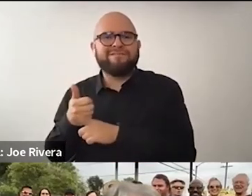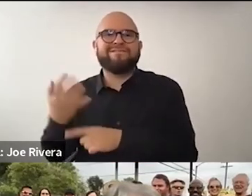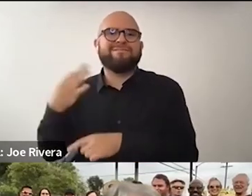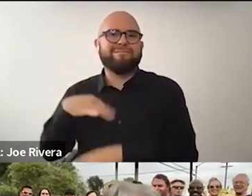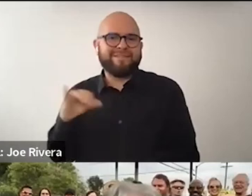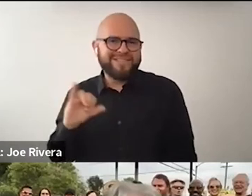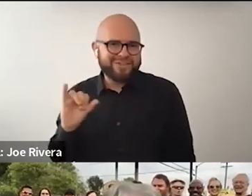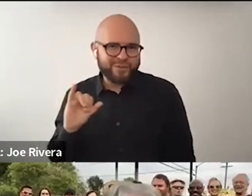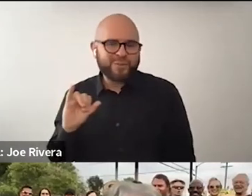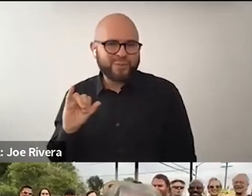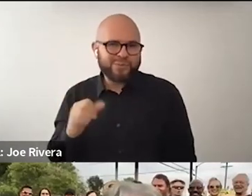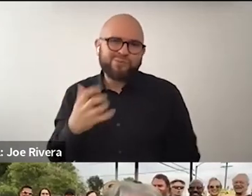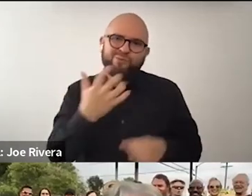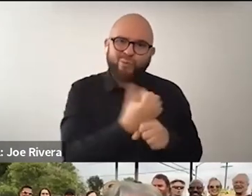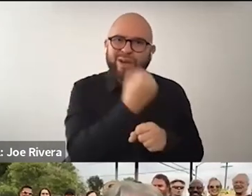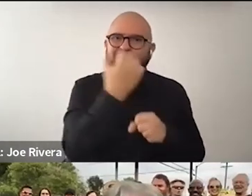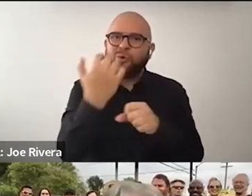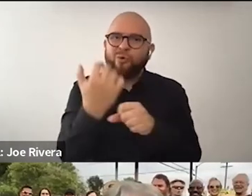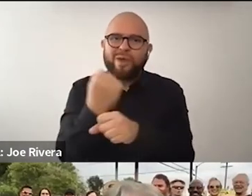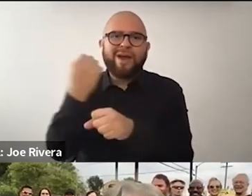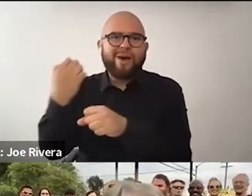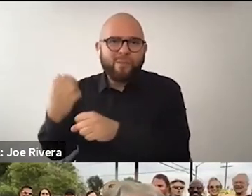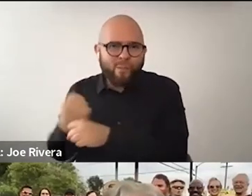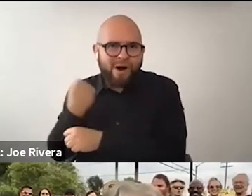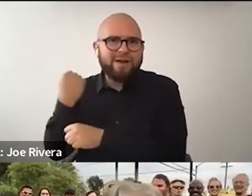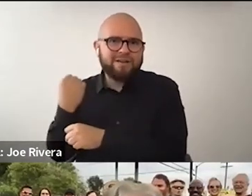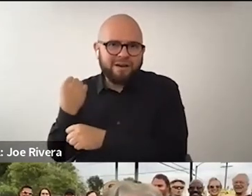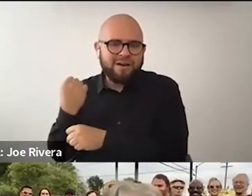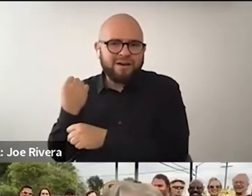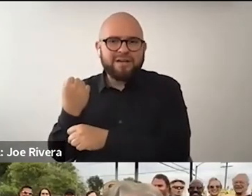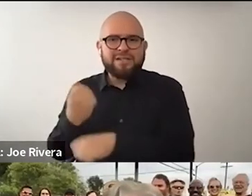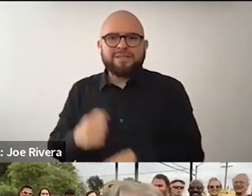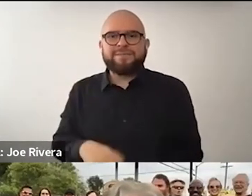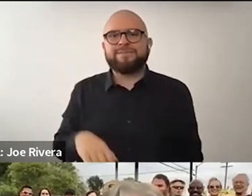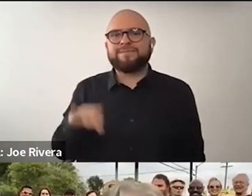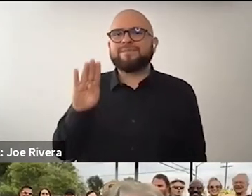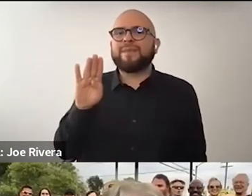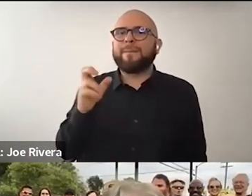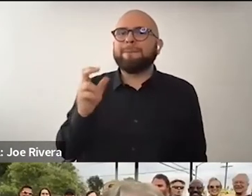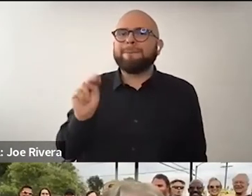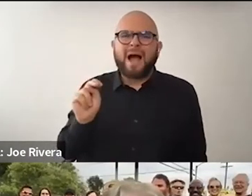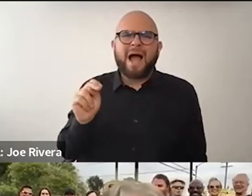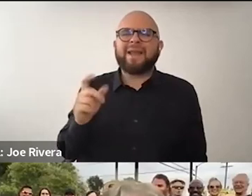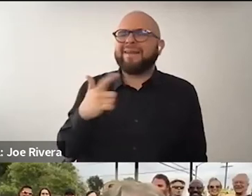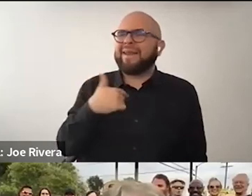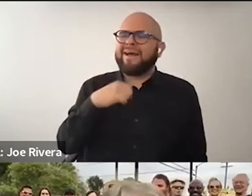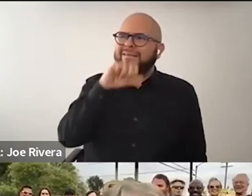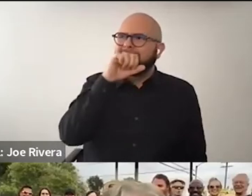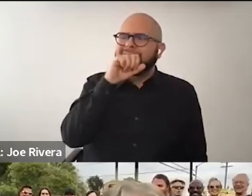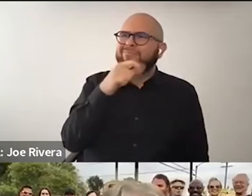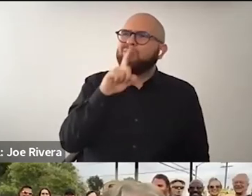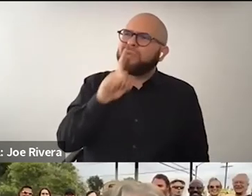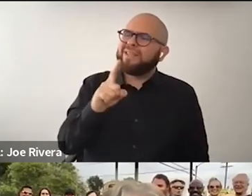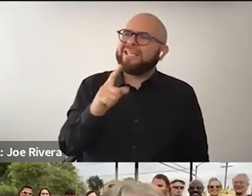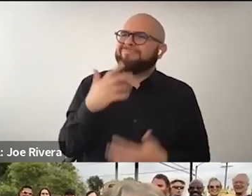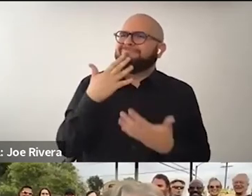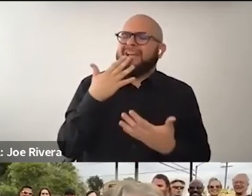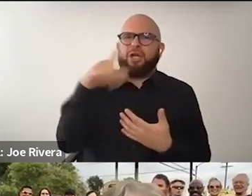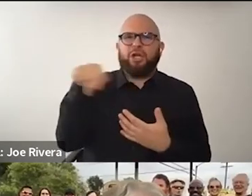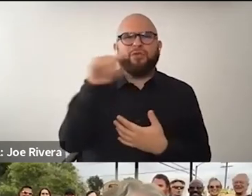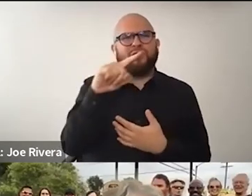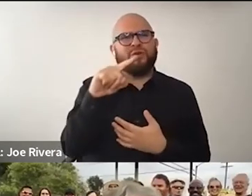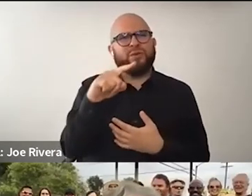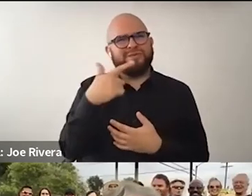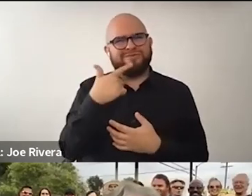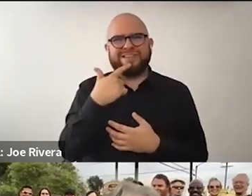many of you have said around, the win-win mentality of around this. Like, of course, we are talking about workers' rights and the treatment